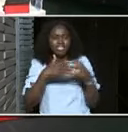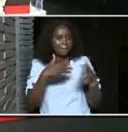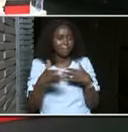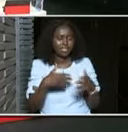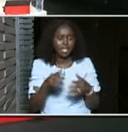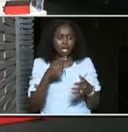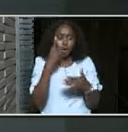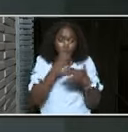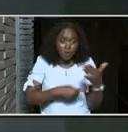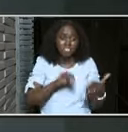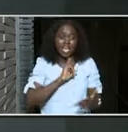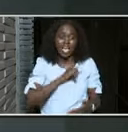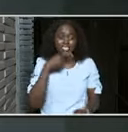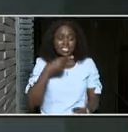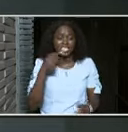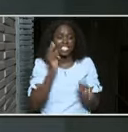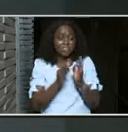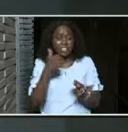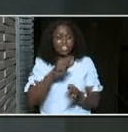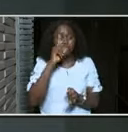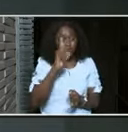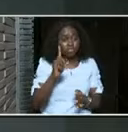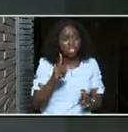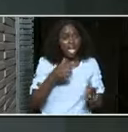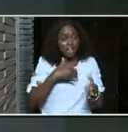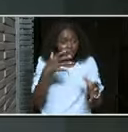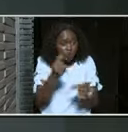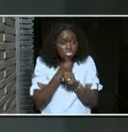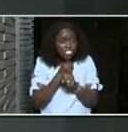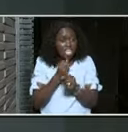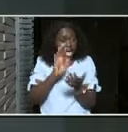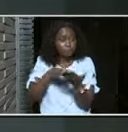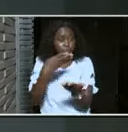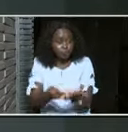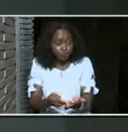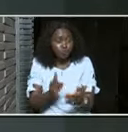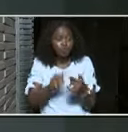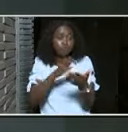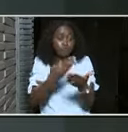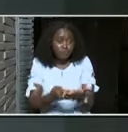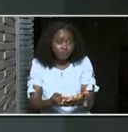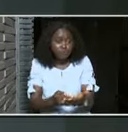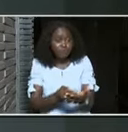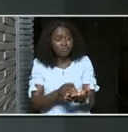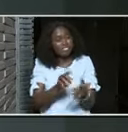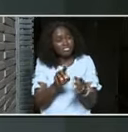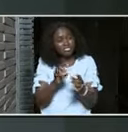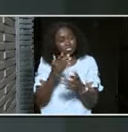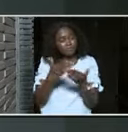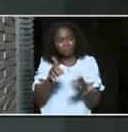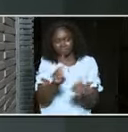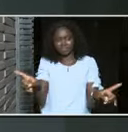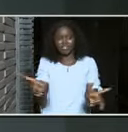okay. What I say, if anybody has got any proof to prove otherwise, that will be fine and good. But okay. The fact of the matter